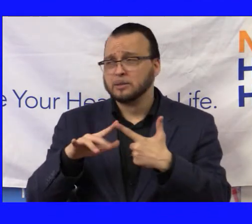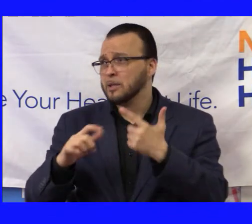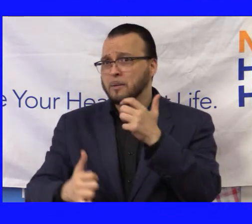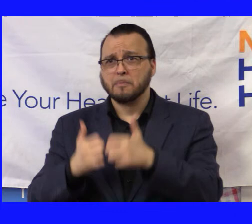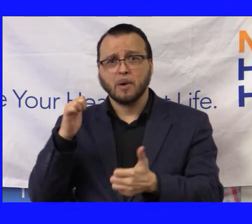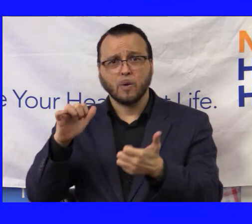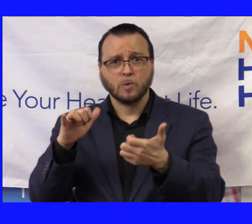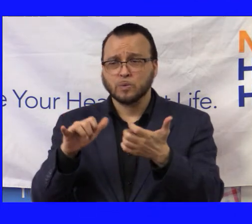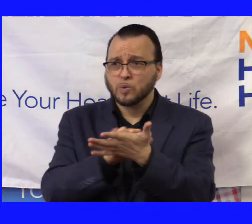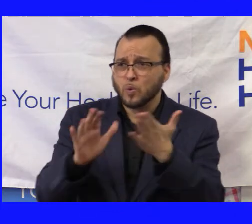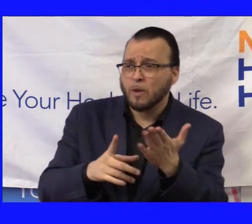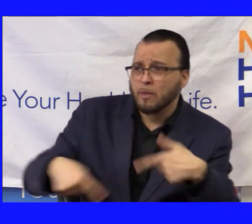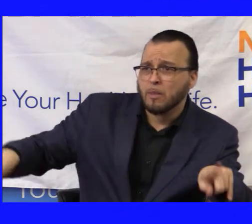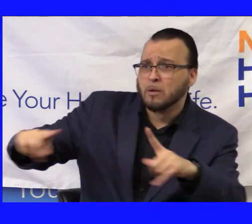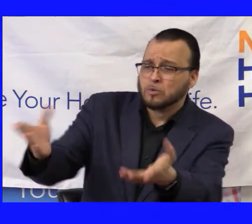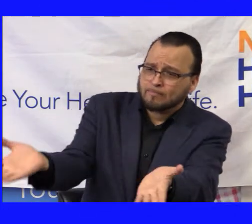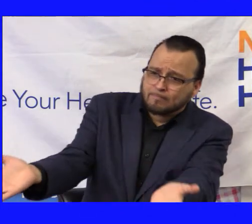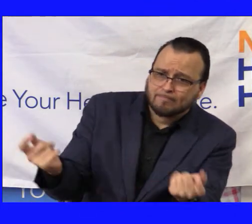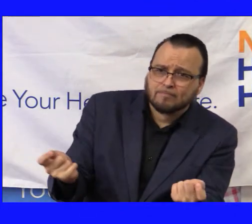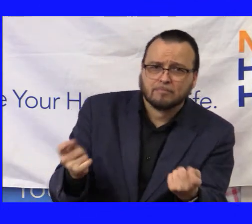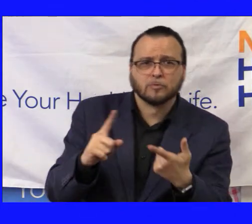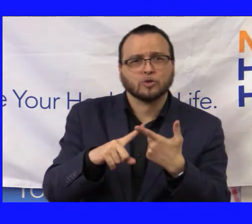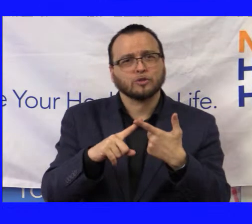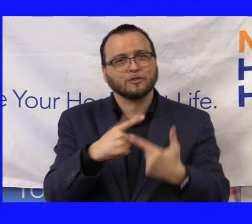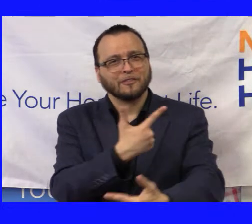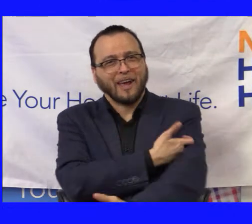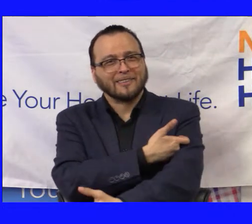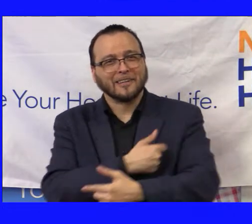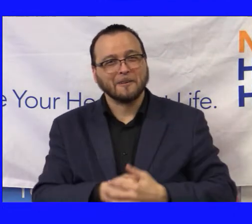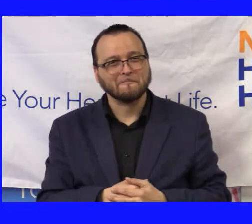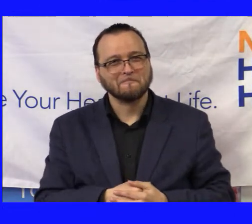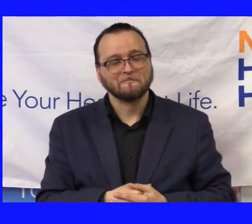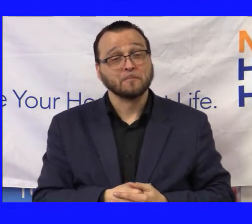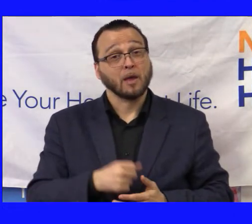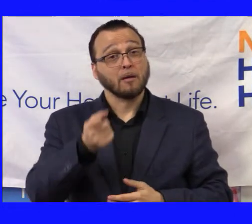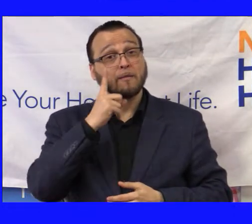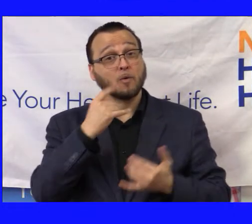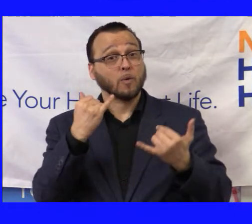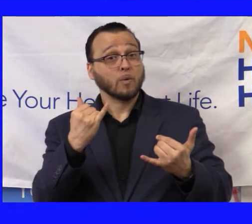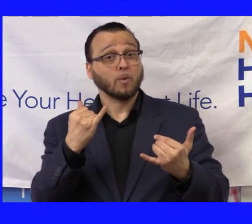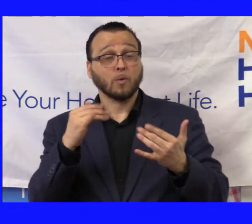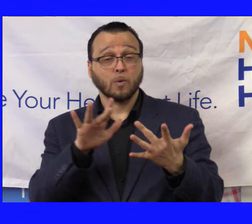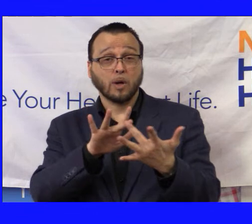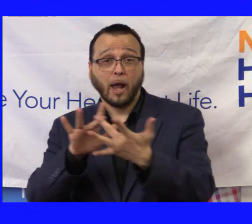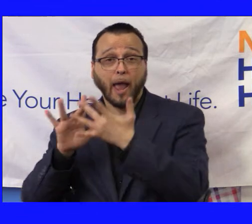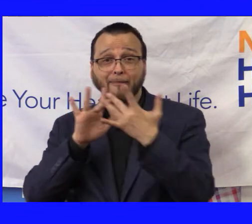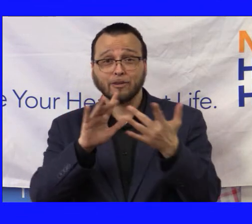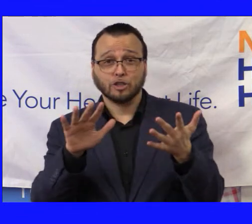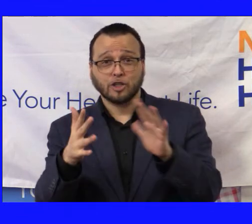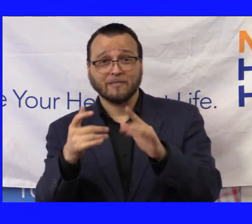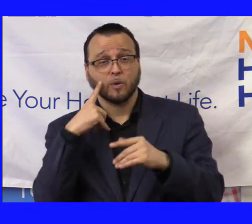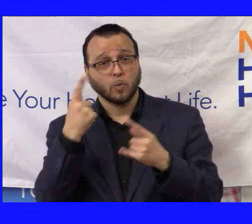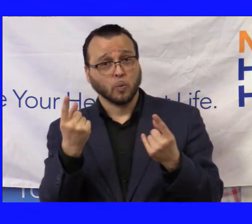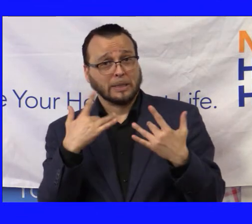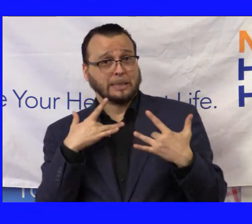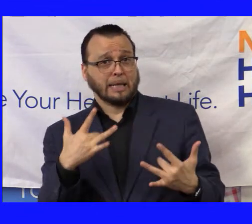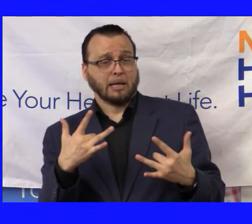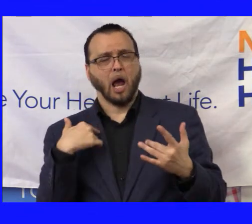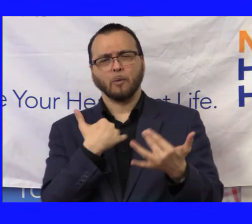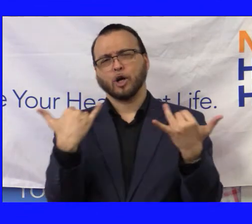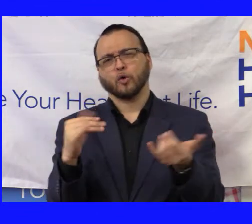vaccinated. In terms of the current canvas shifts that we would be able to do here, our current number